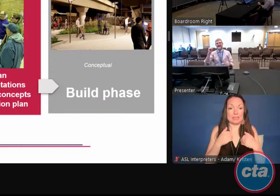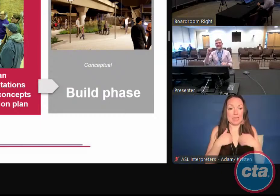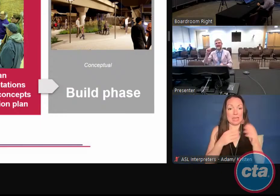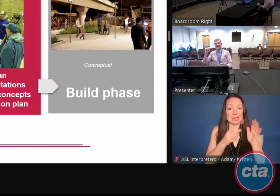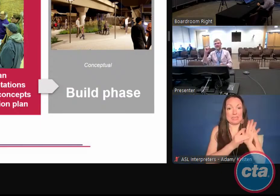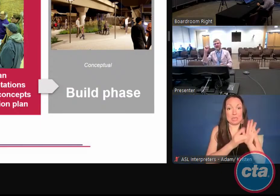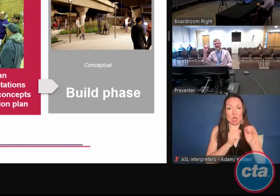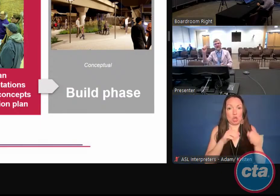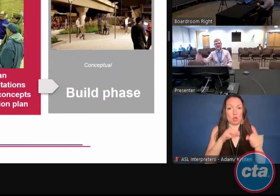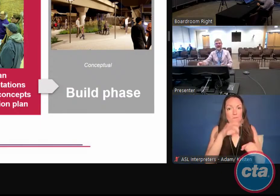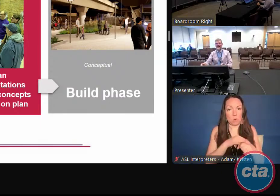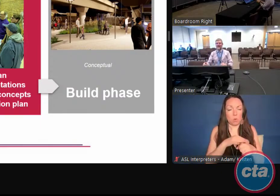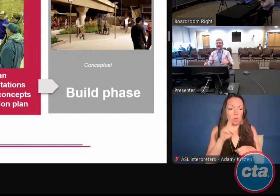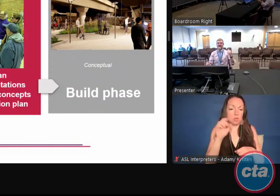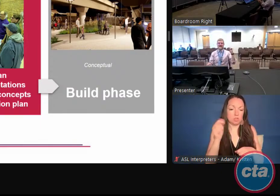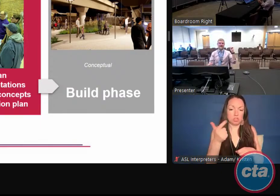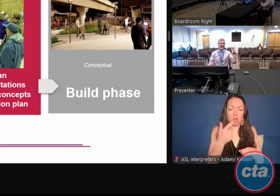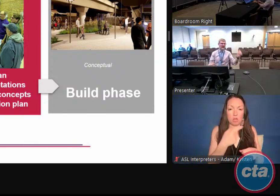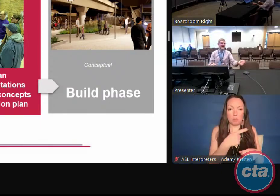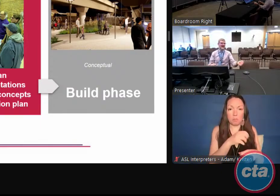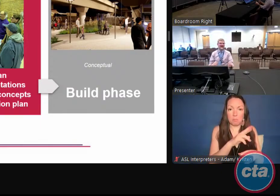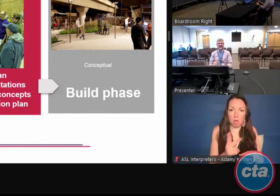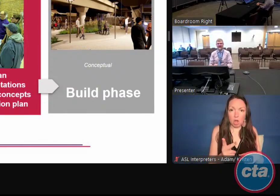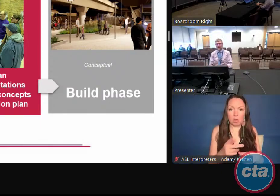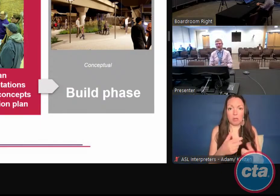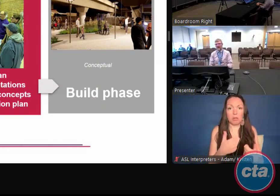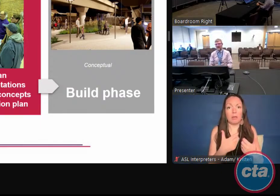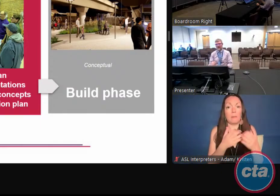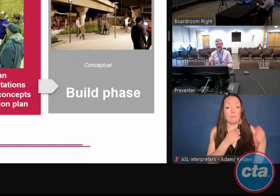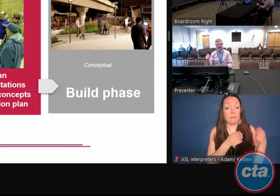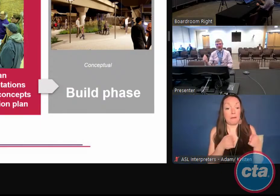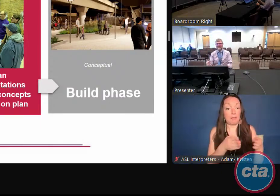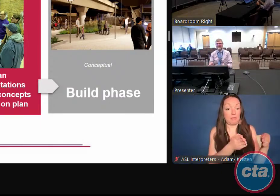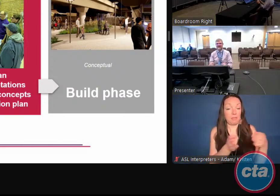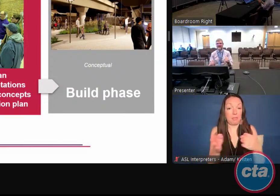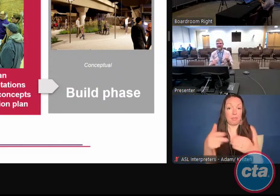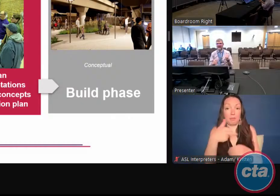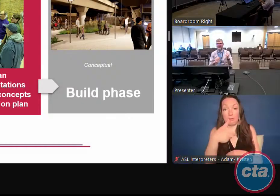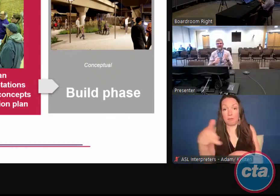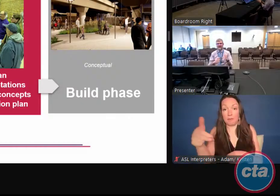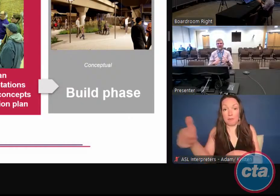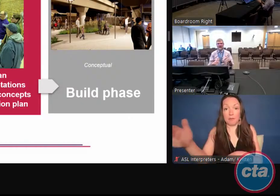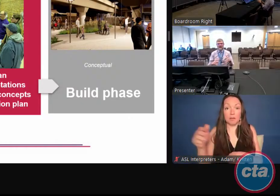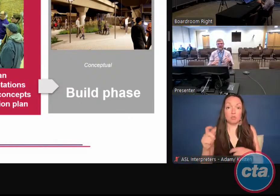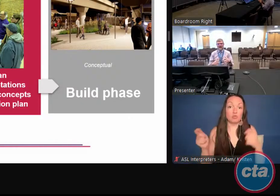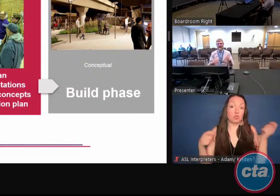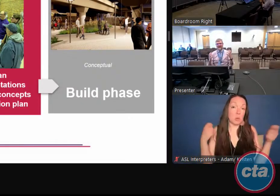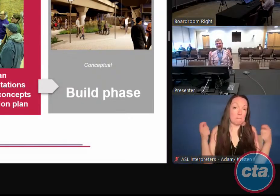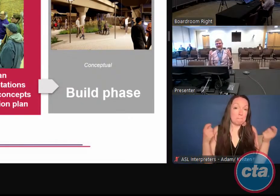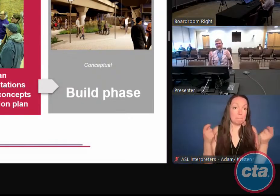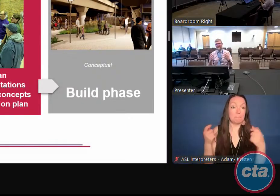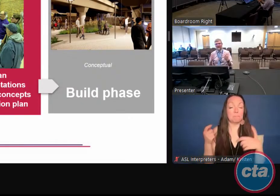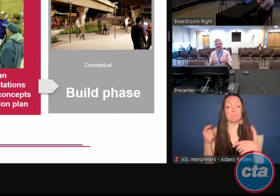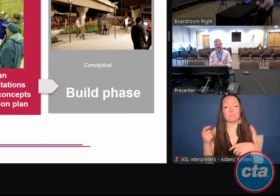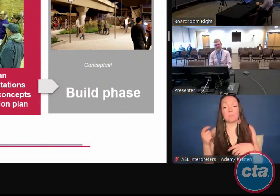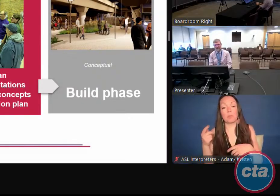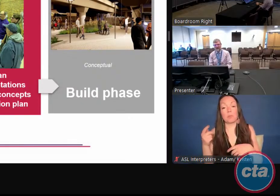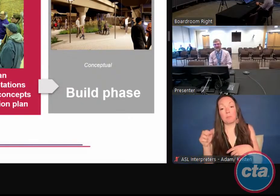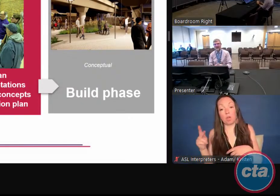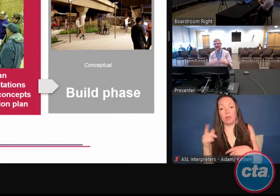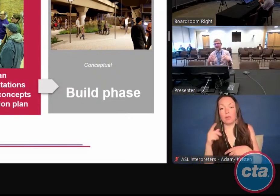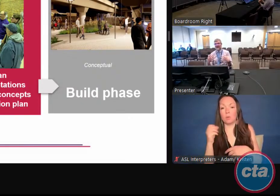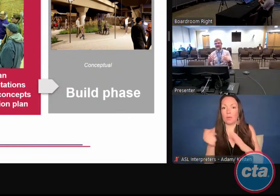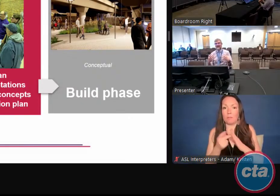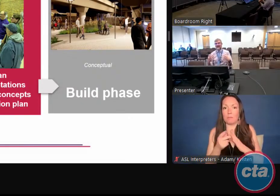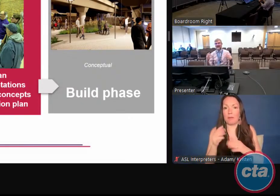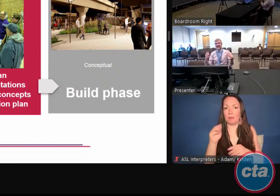and continuous pathways and parking and, and gym equipment and so we then came back in May of 24 and said, okay, you